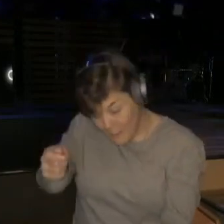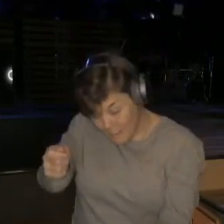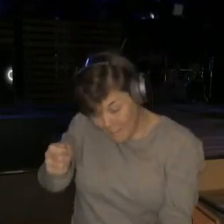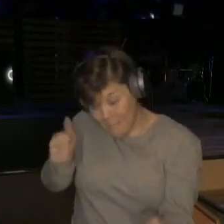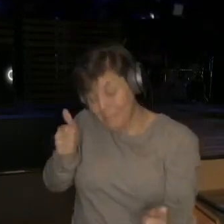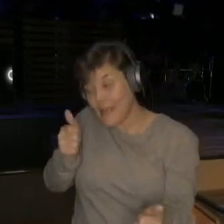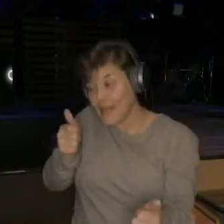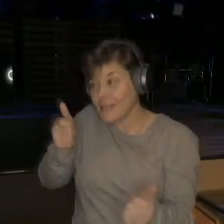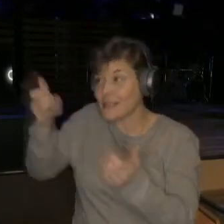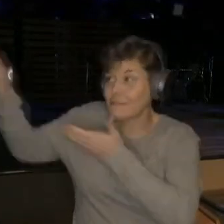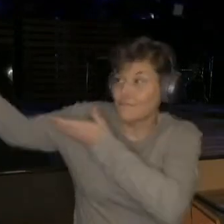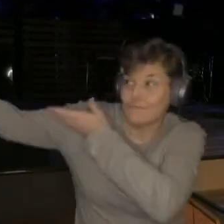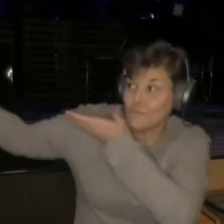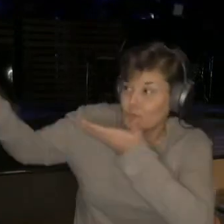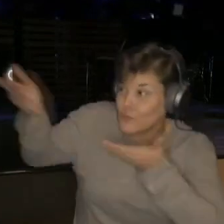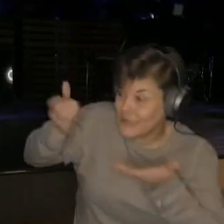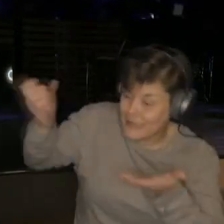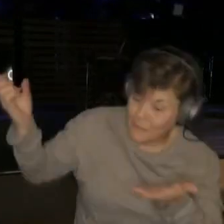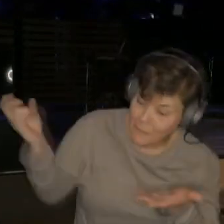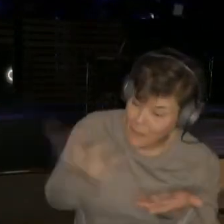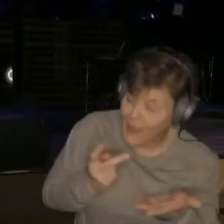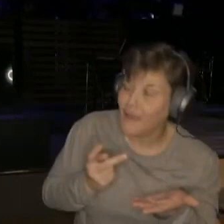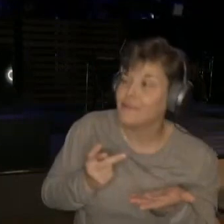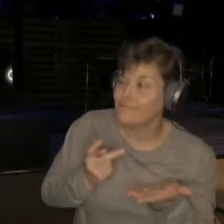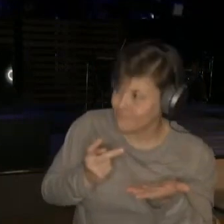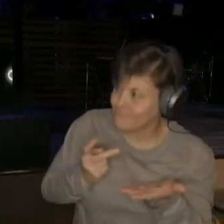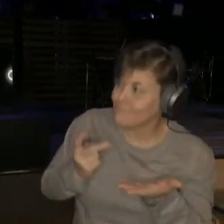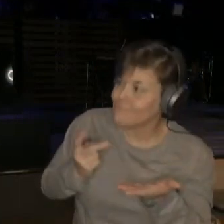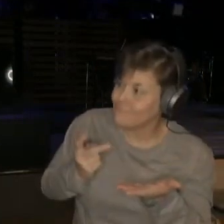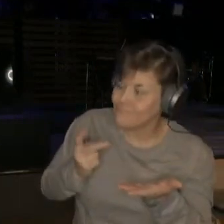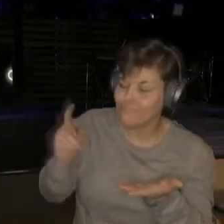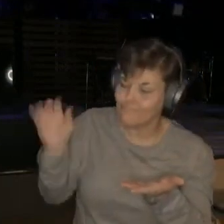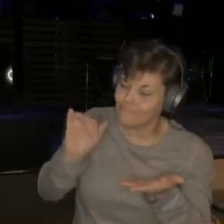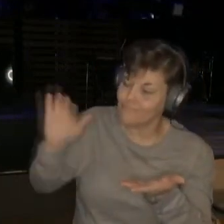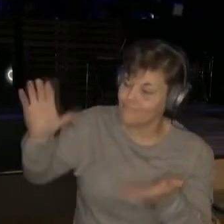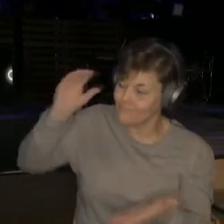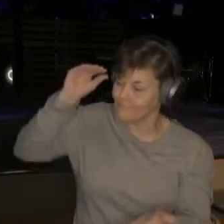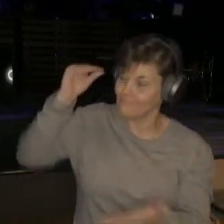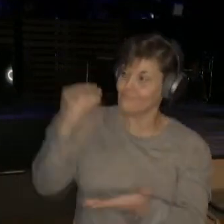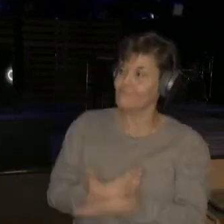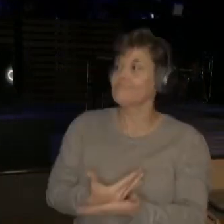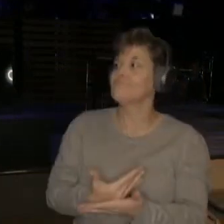brings the son back into right sonship,